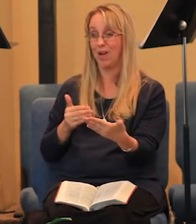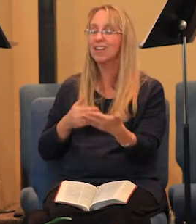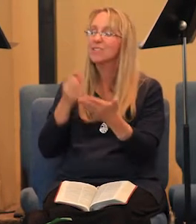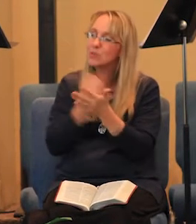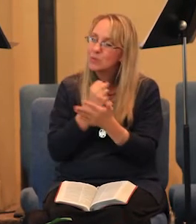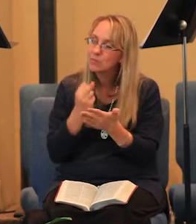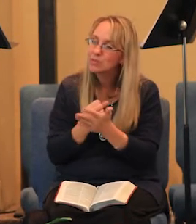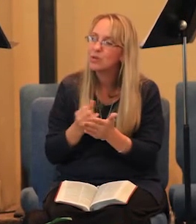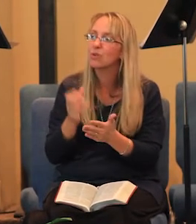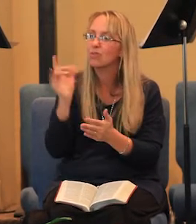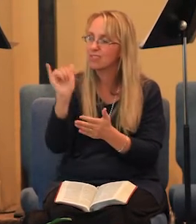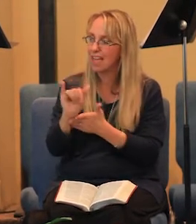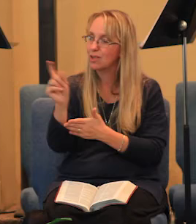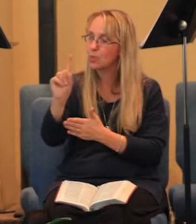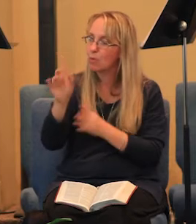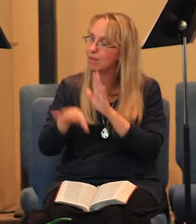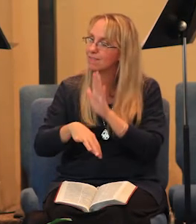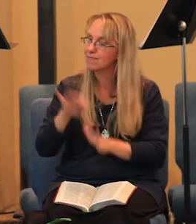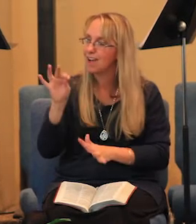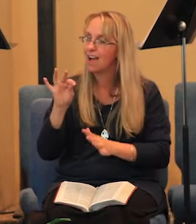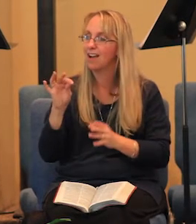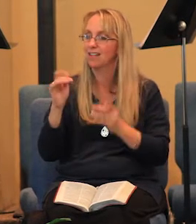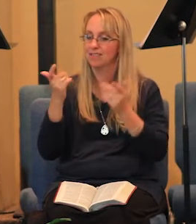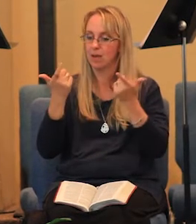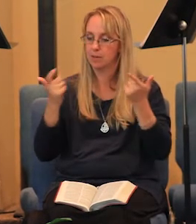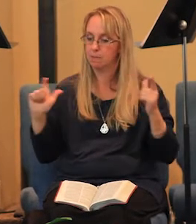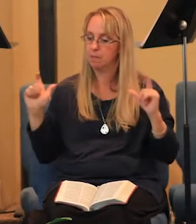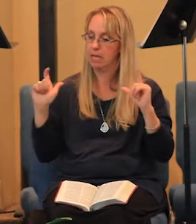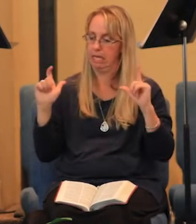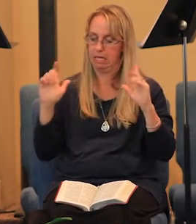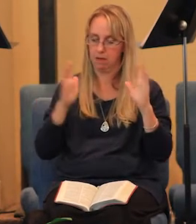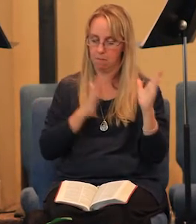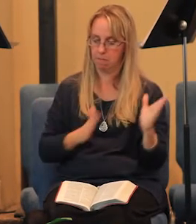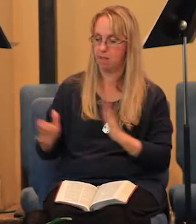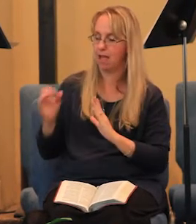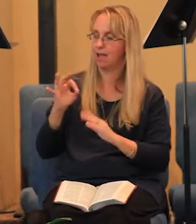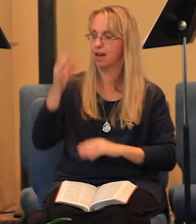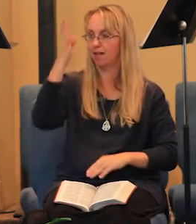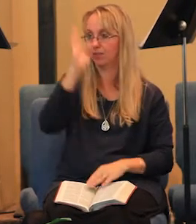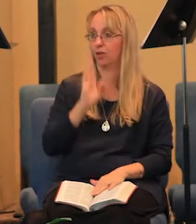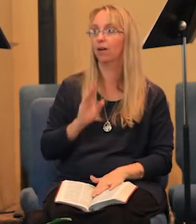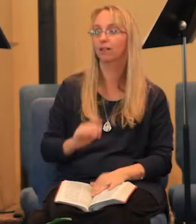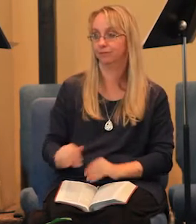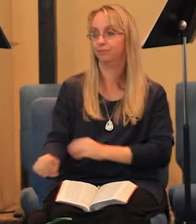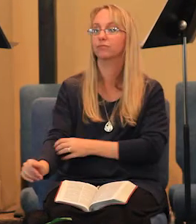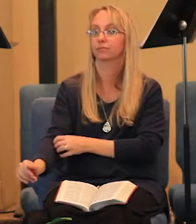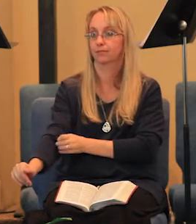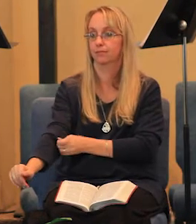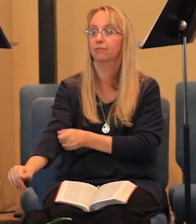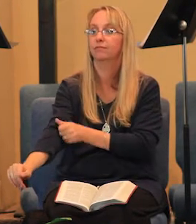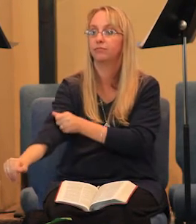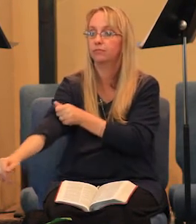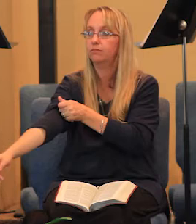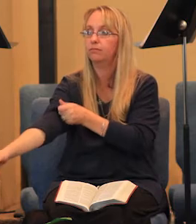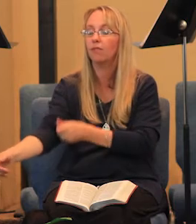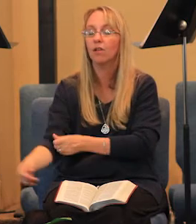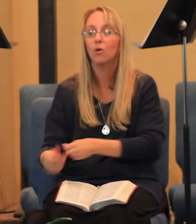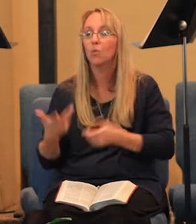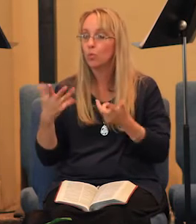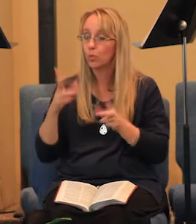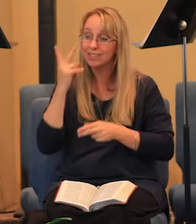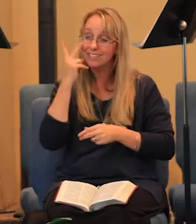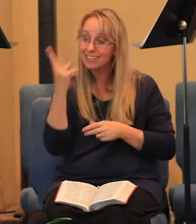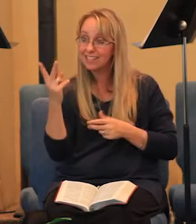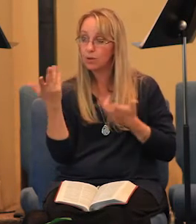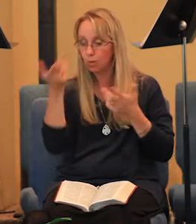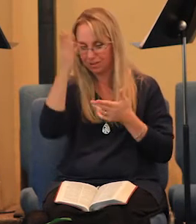Scripture is where we find the grand scheme, the grand plan of God. We see what God is up